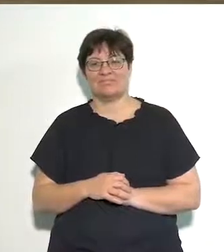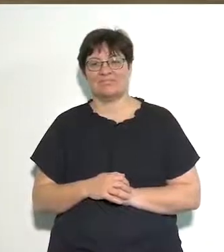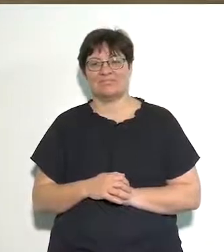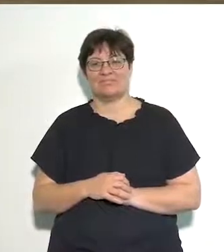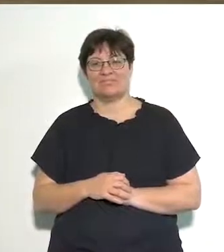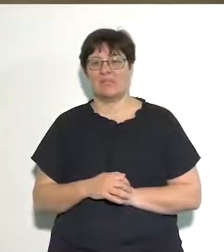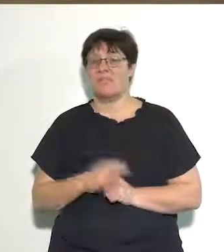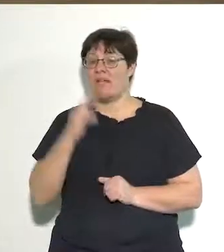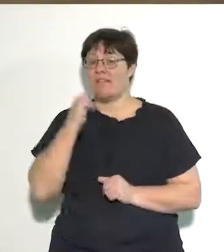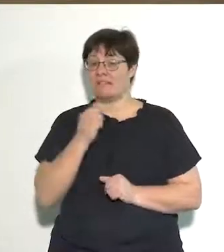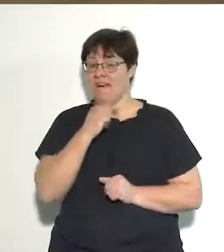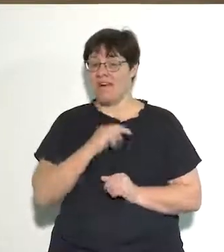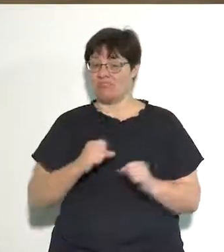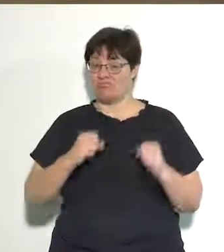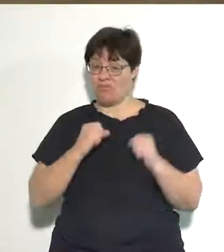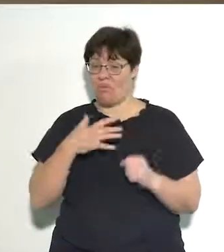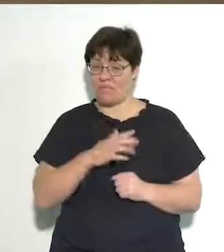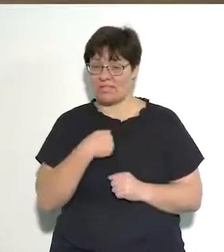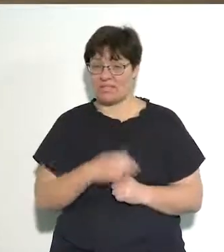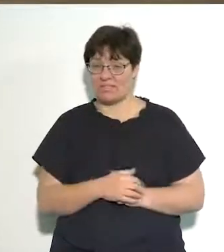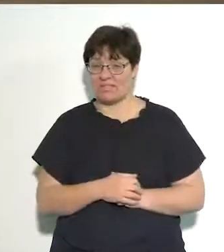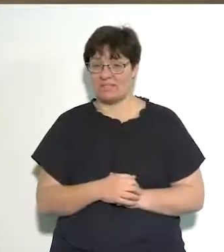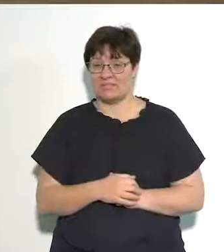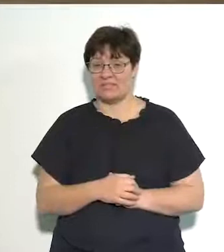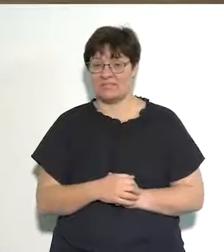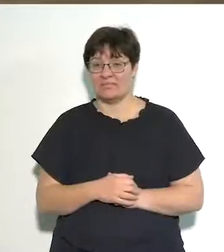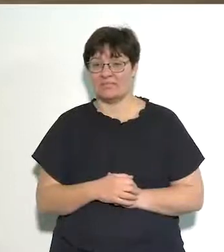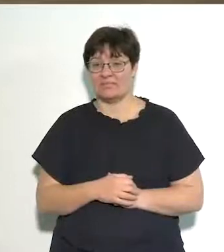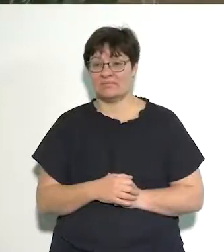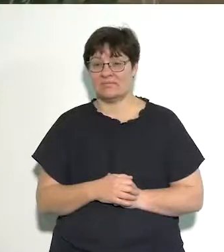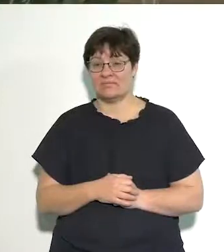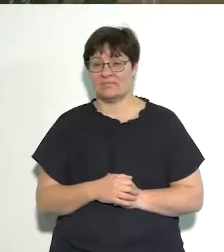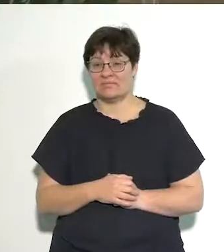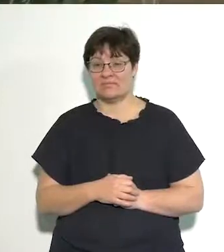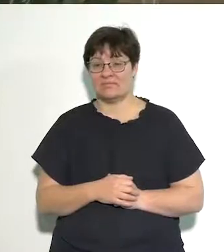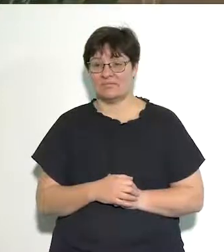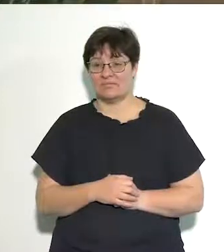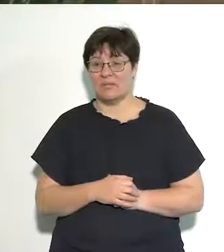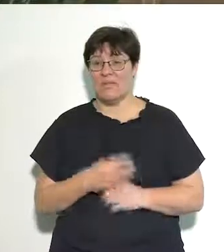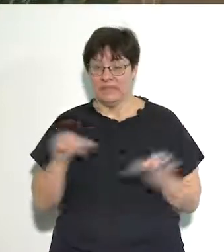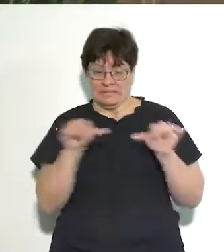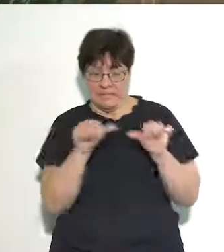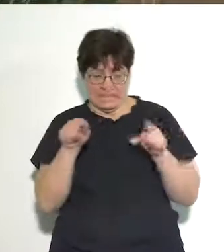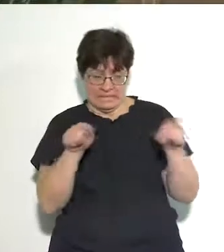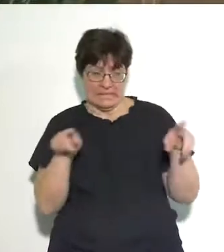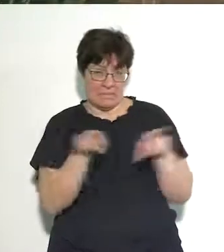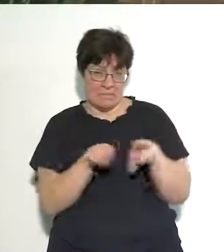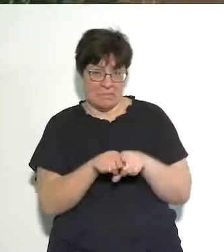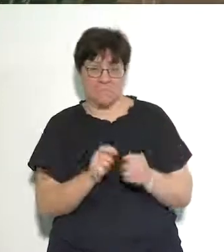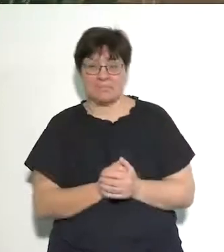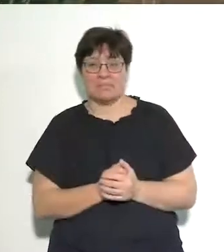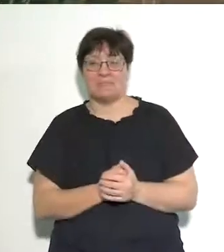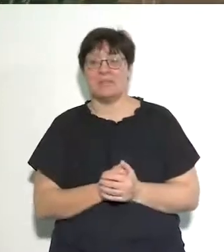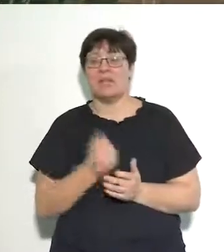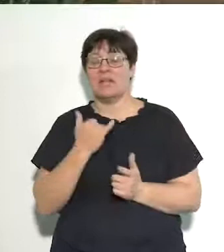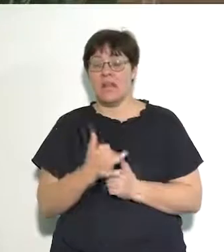as I can get the knot nice and secure. There we go. I've tried for my knots to be the same size.